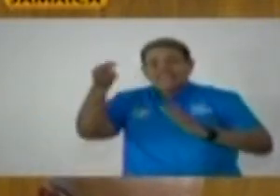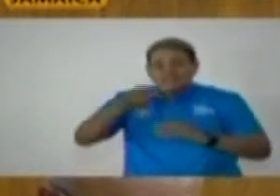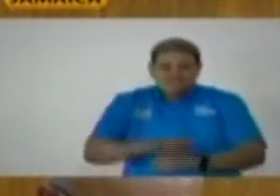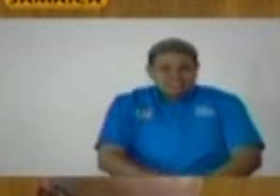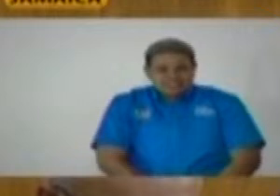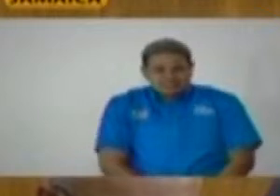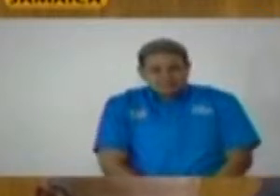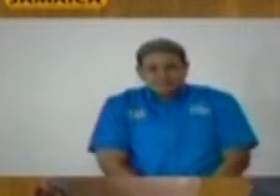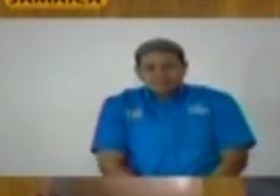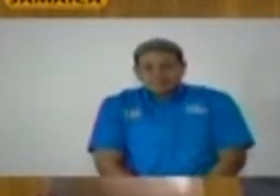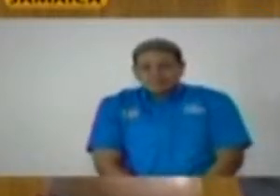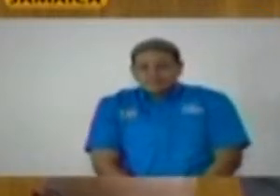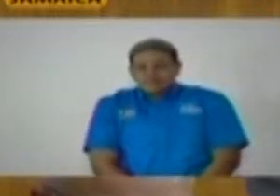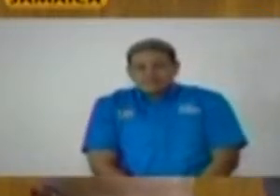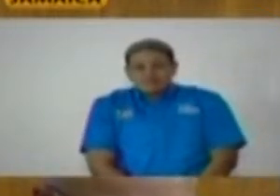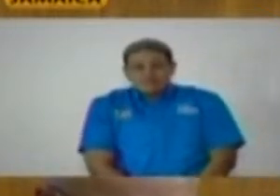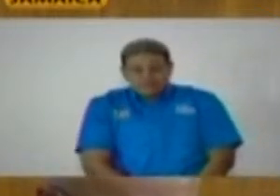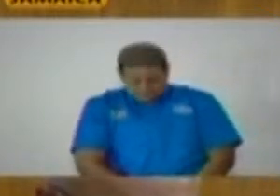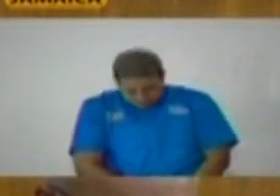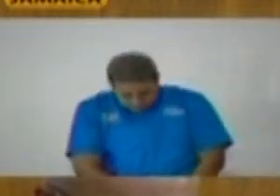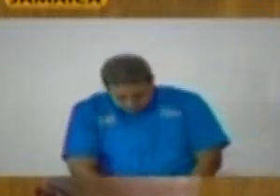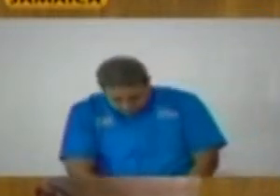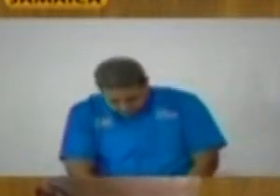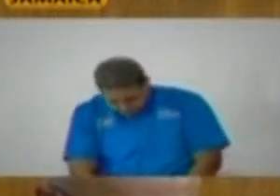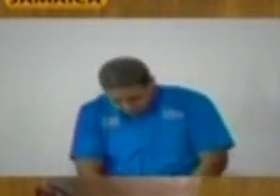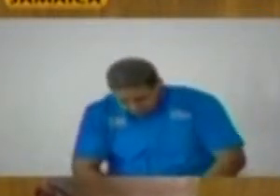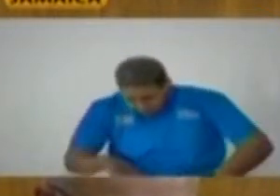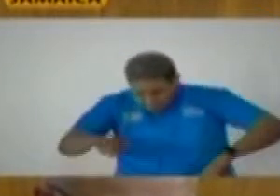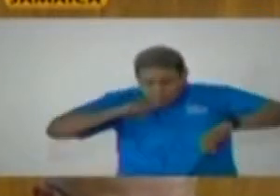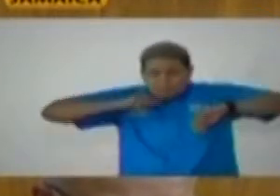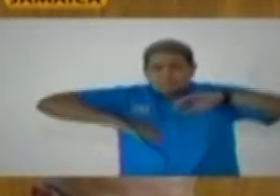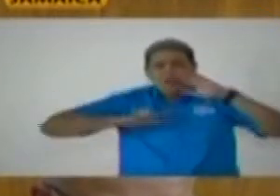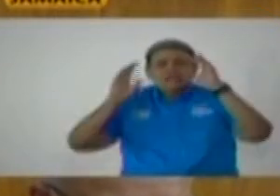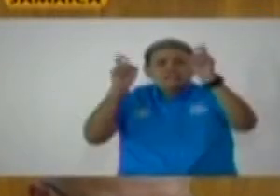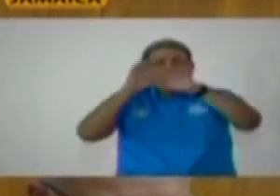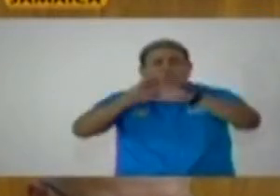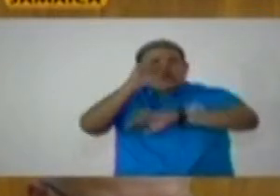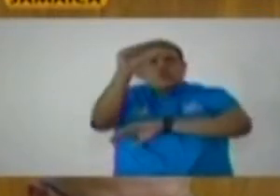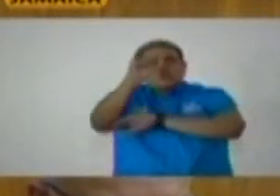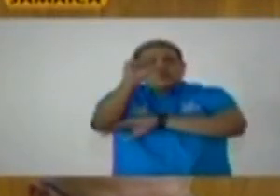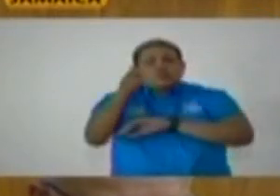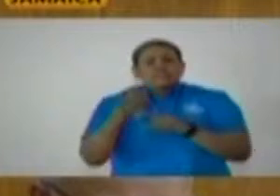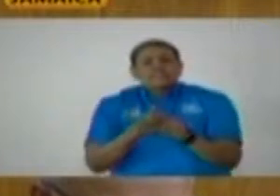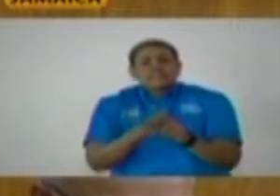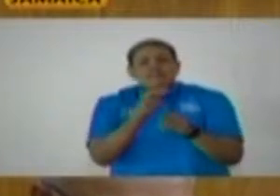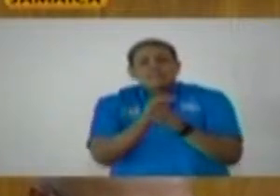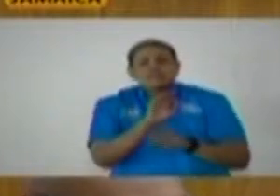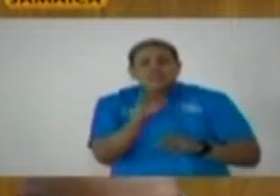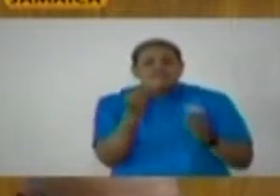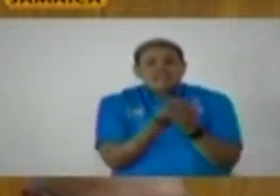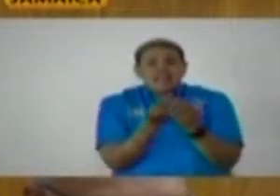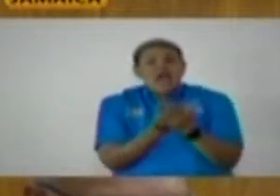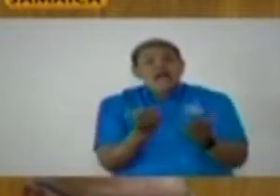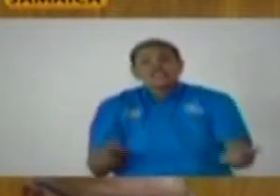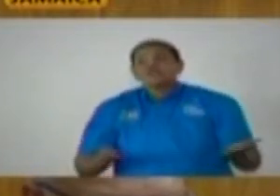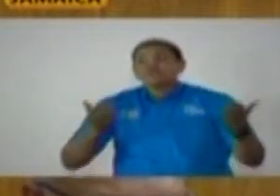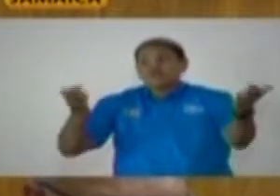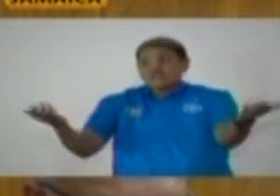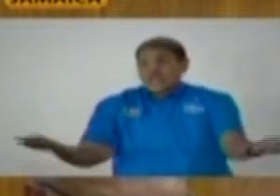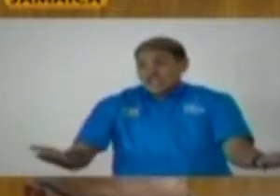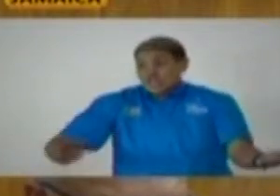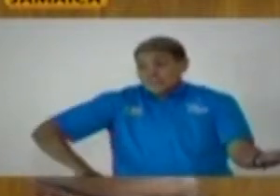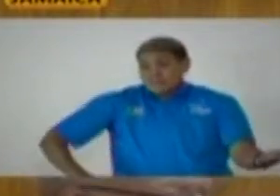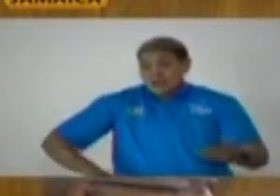Madam Speaker, on Tuesday, the Minister of Finance presented to the